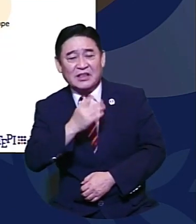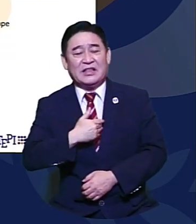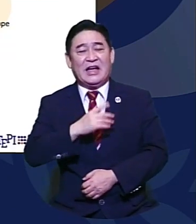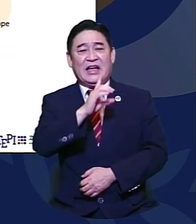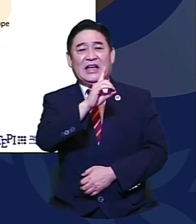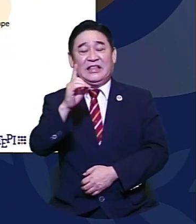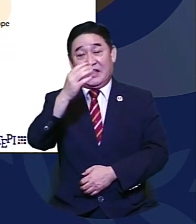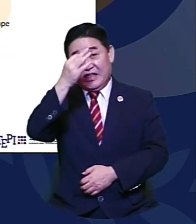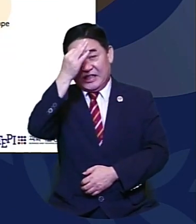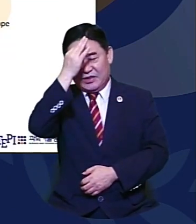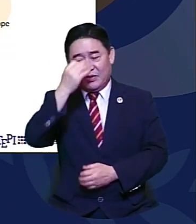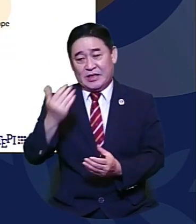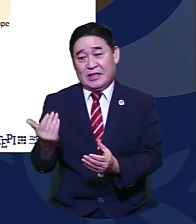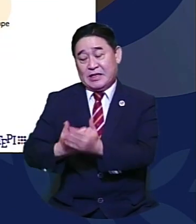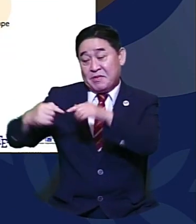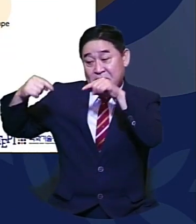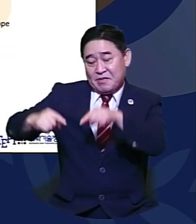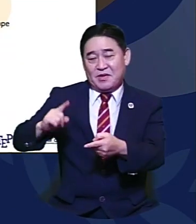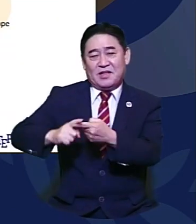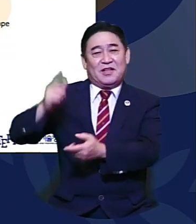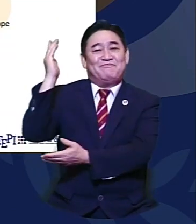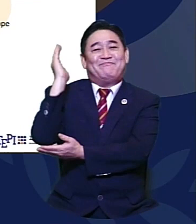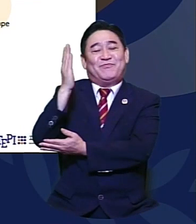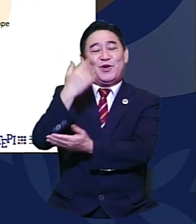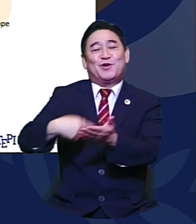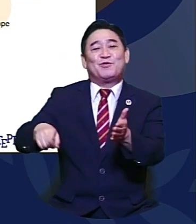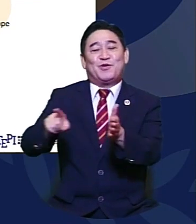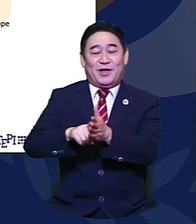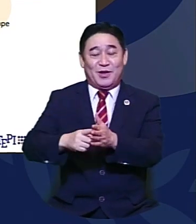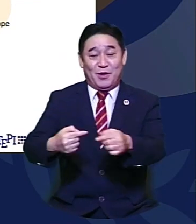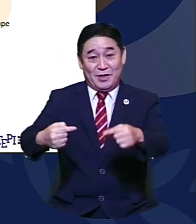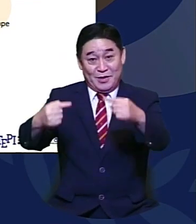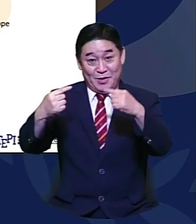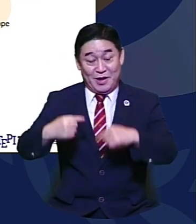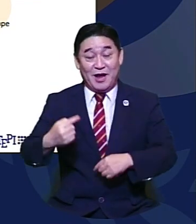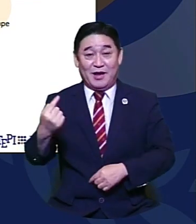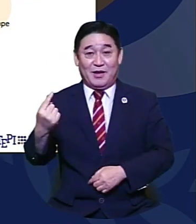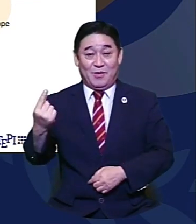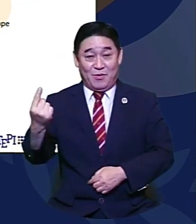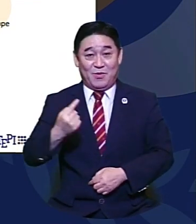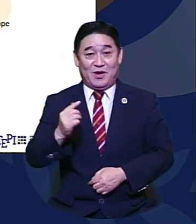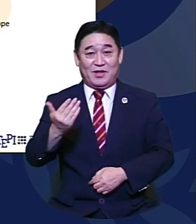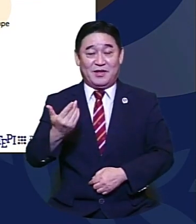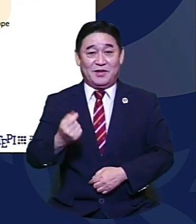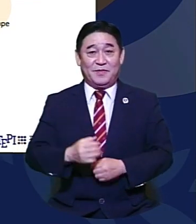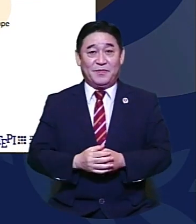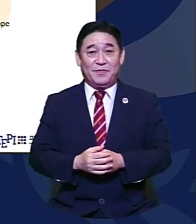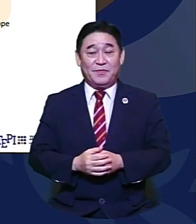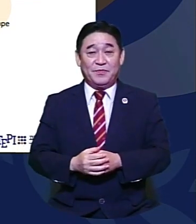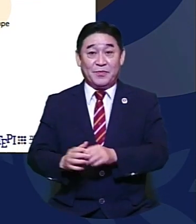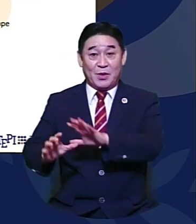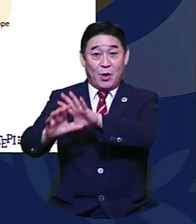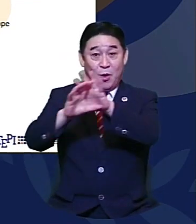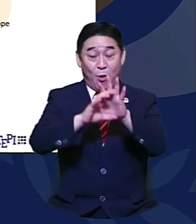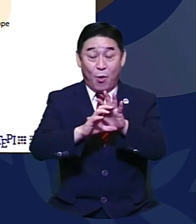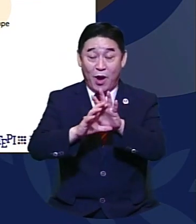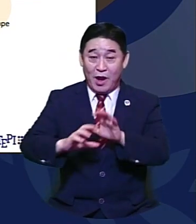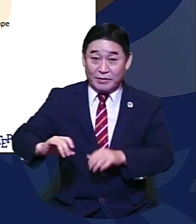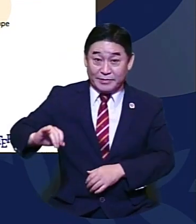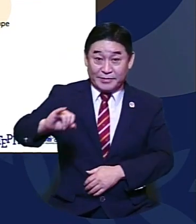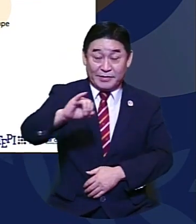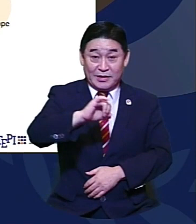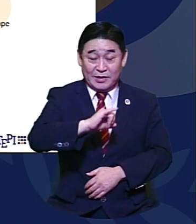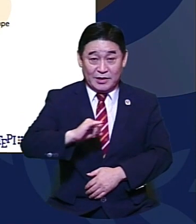so, let me first briefly touch the issue of very notorious coronavirus disease, aka